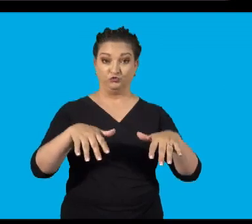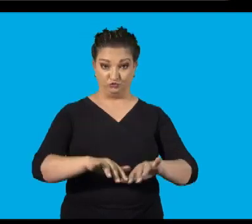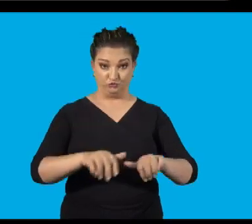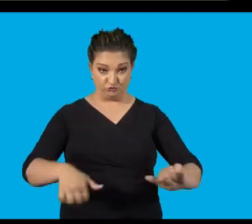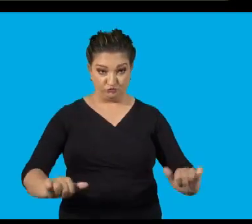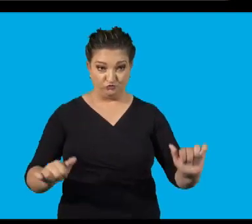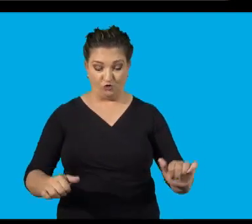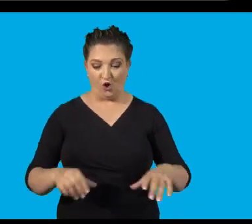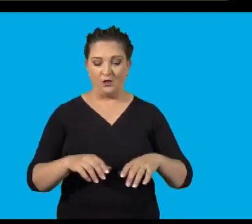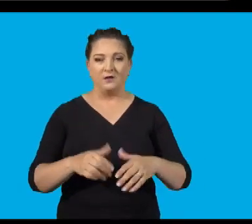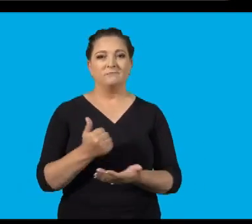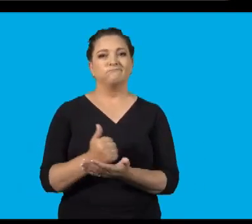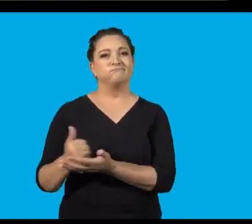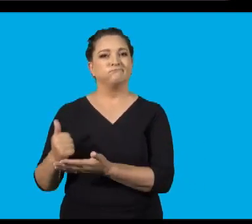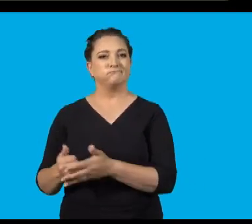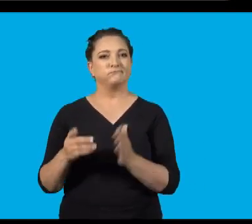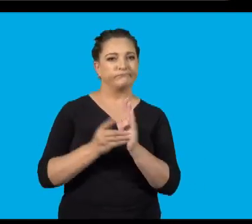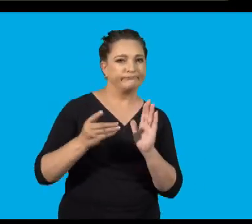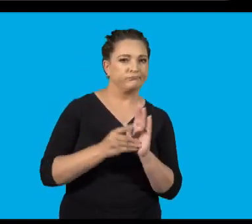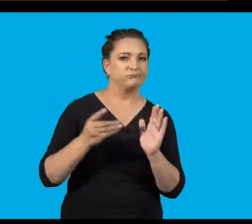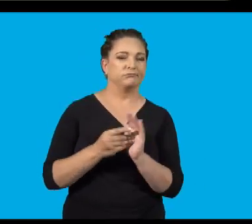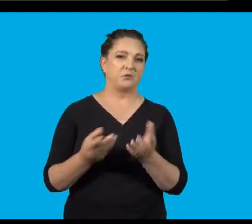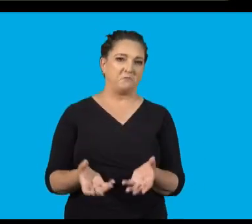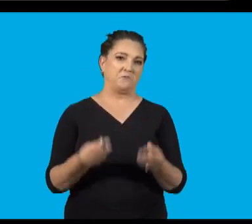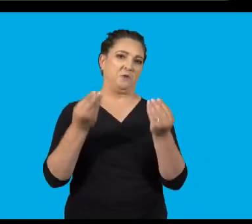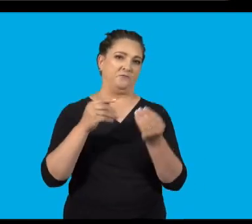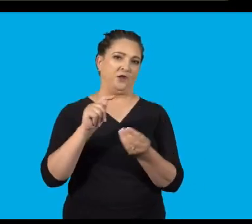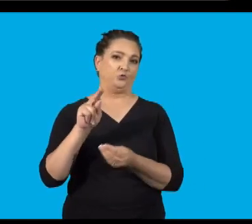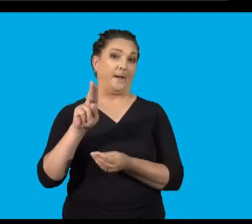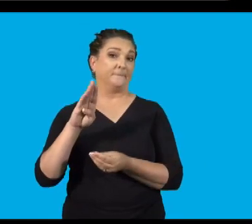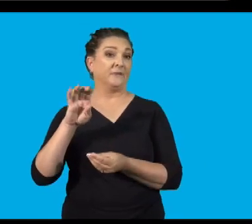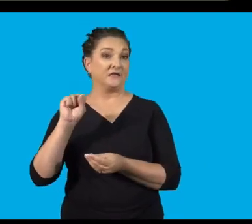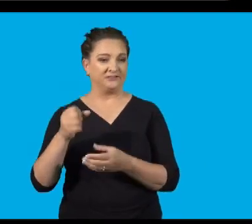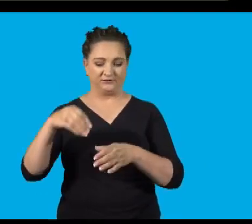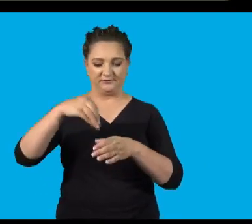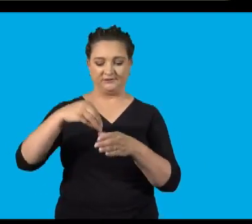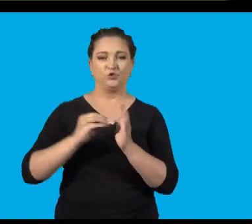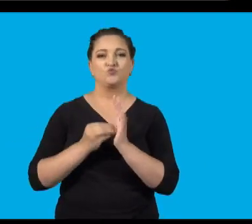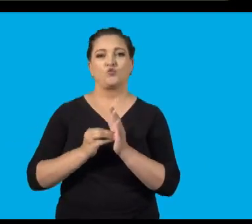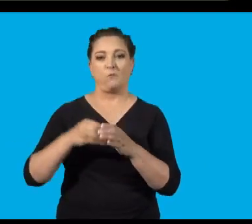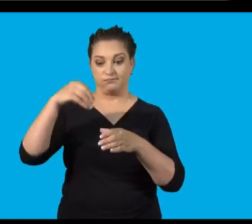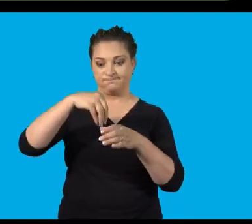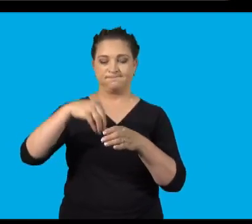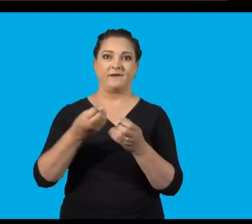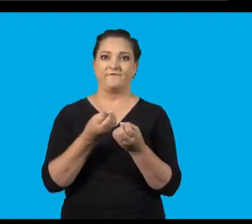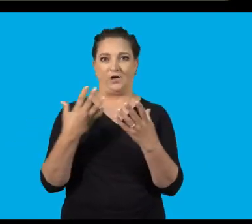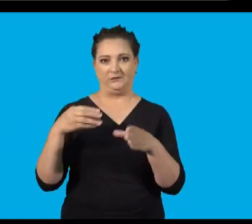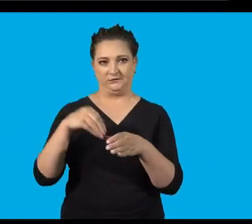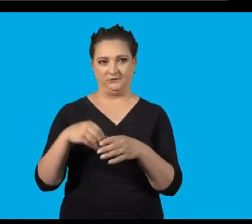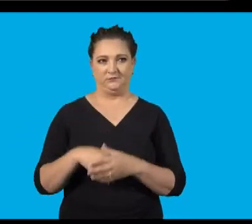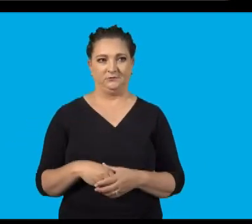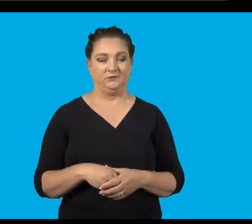sat on the benches received dictionaries and tubs of fresh strawberries, all right? Now, let's see.